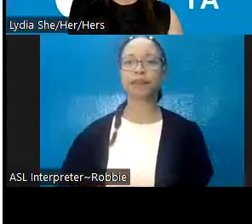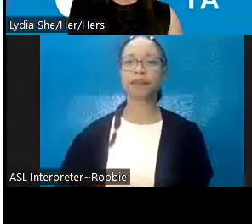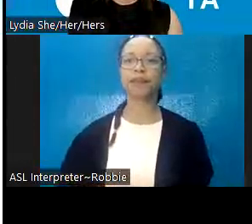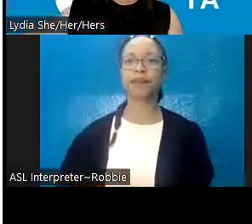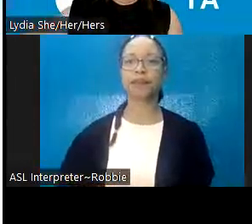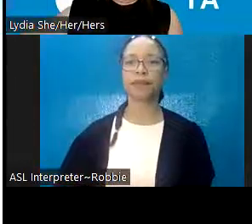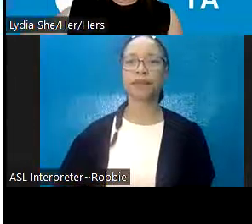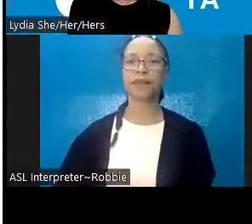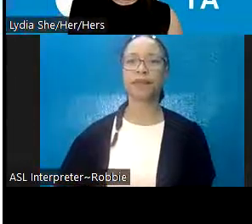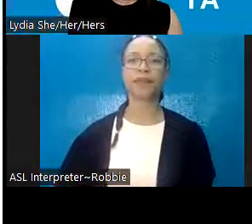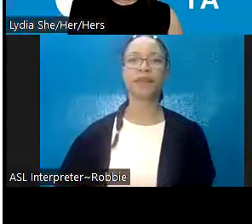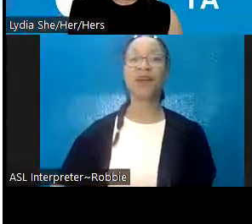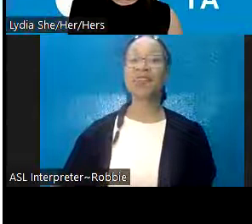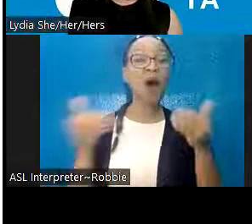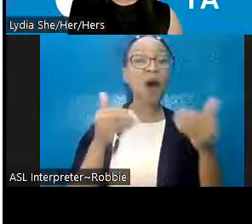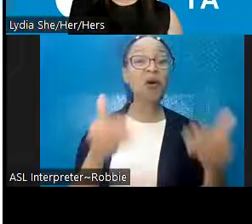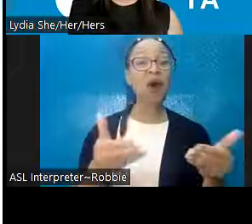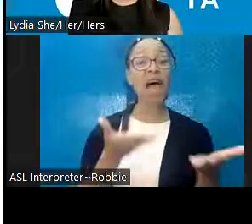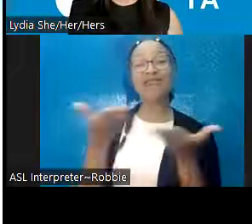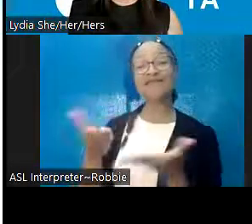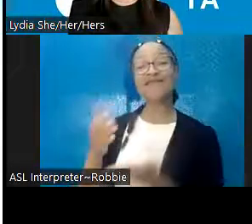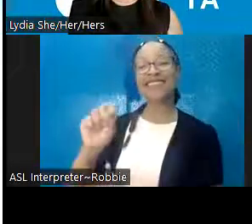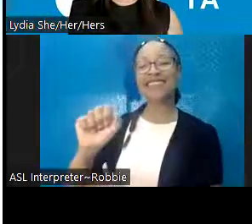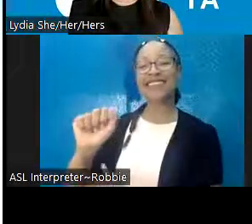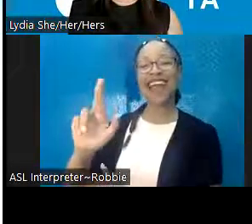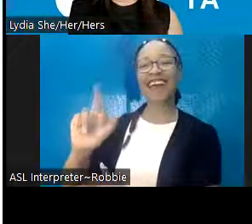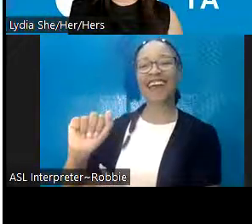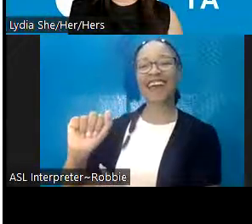So I will go ahead and pass this over to Sarah.